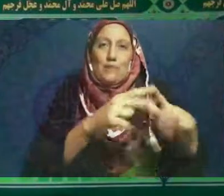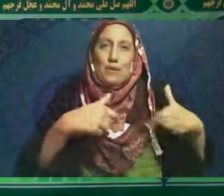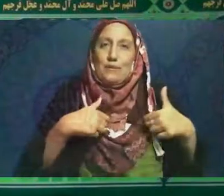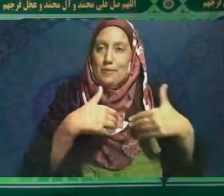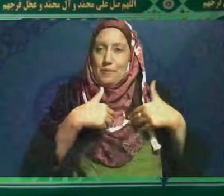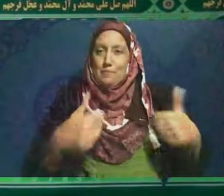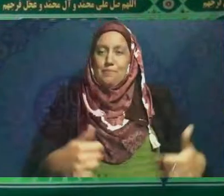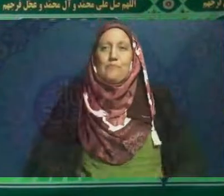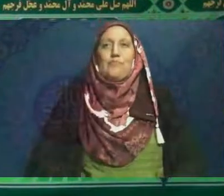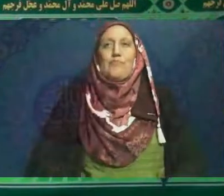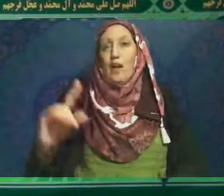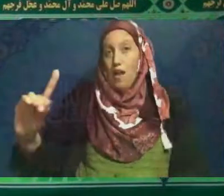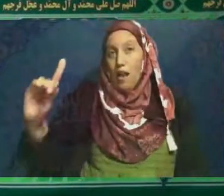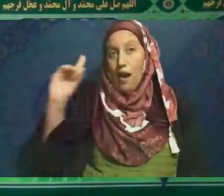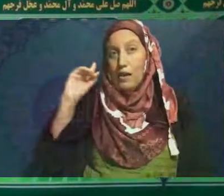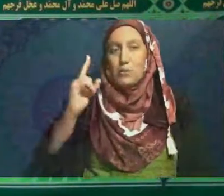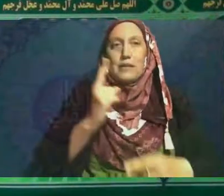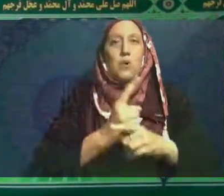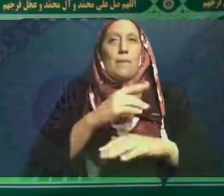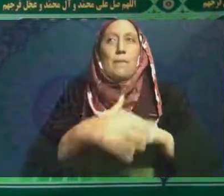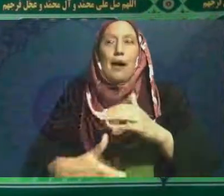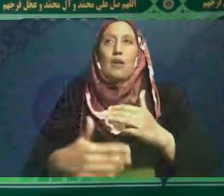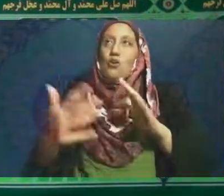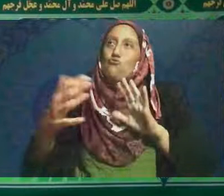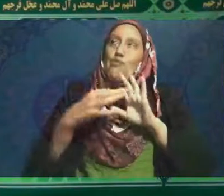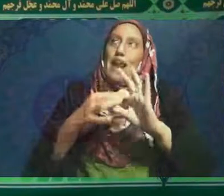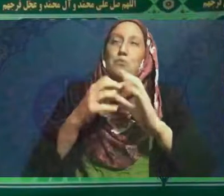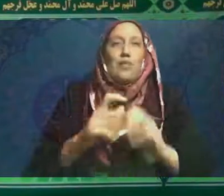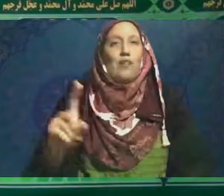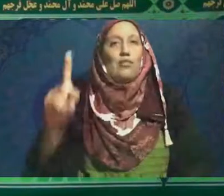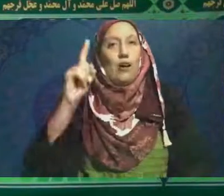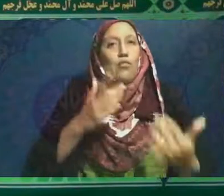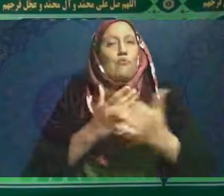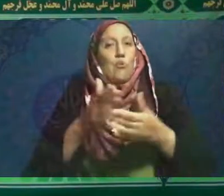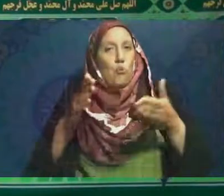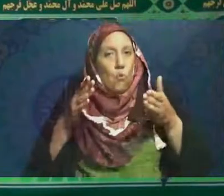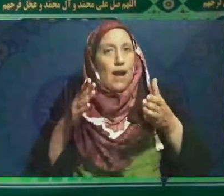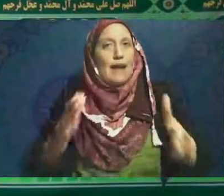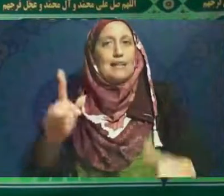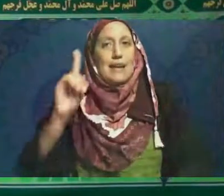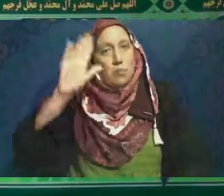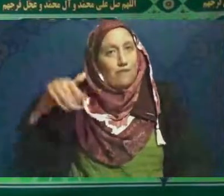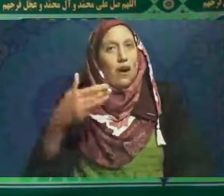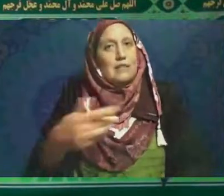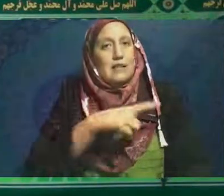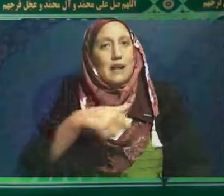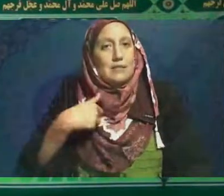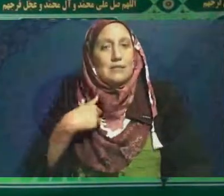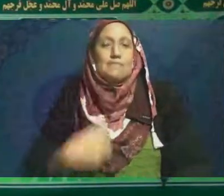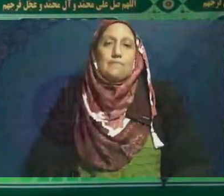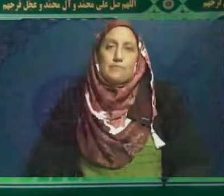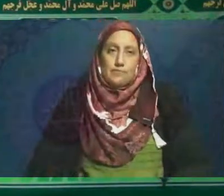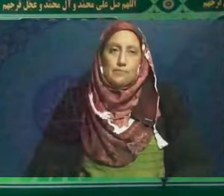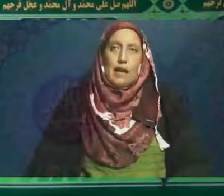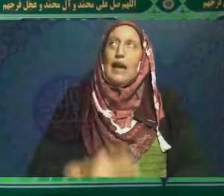provided us, a concept that in the Islamic terminology we refer to it as a Tawassul, as the means of nearness to God. You recall